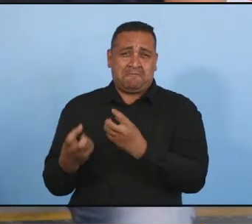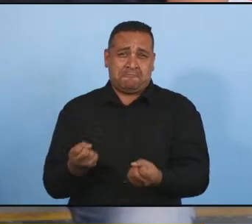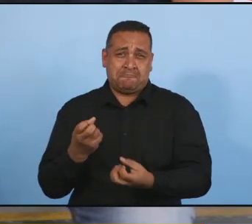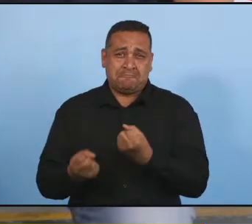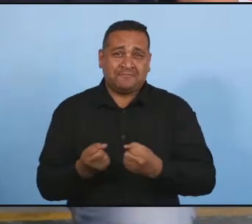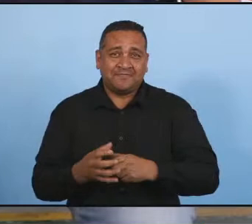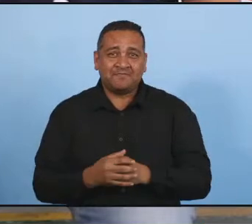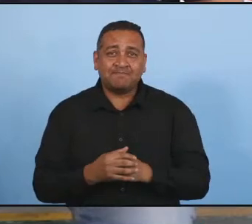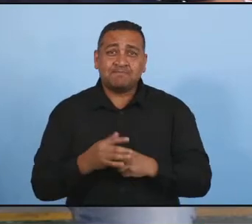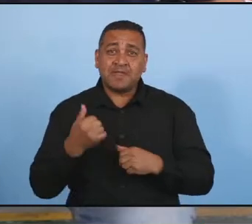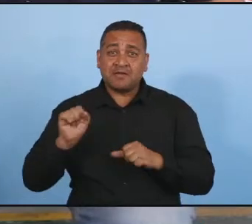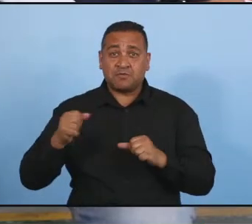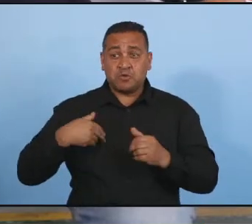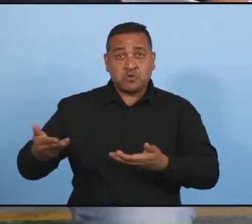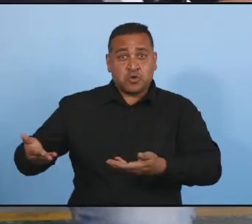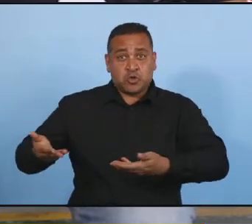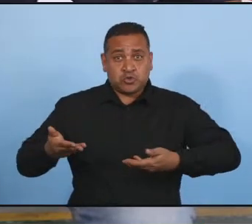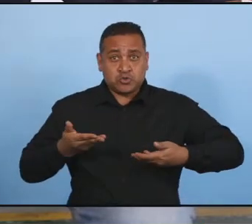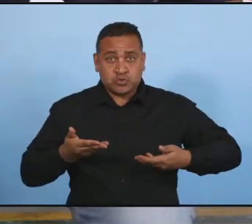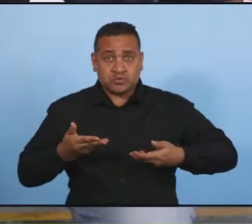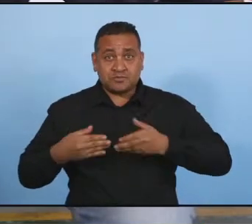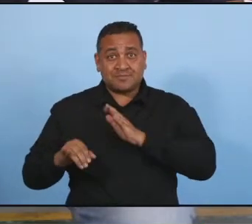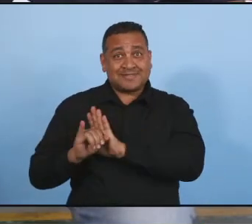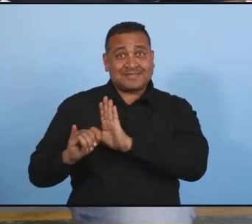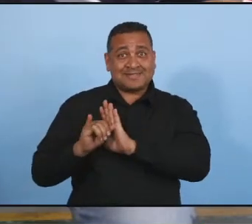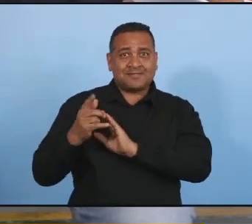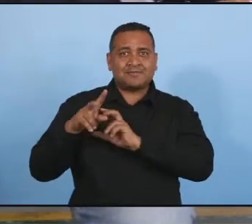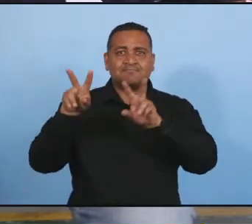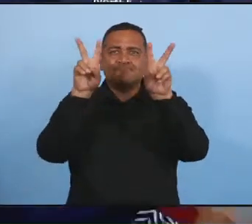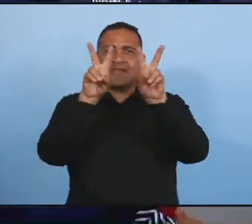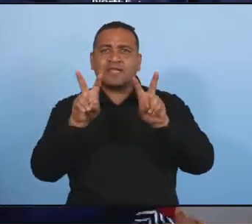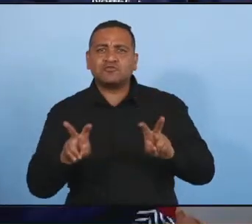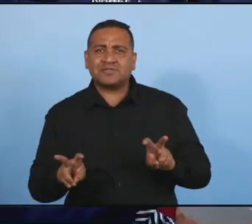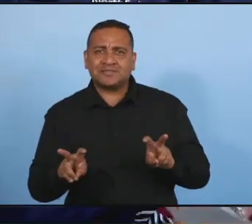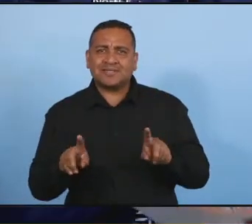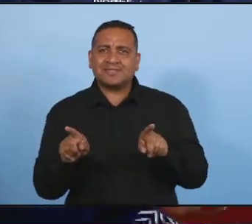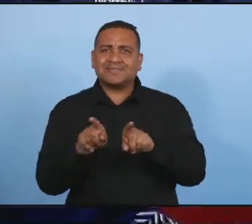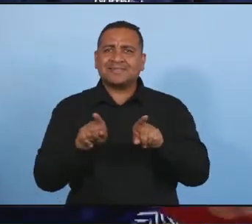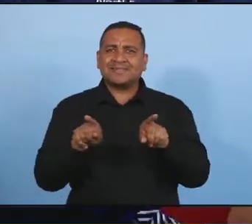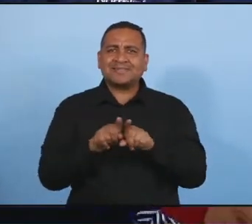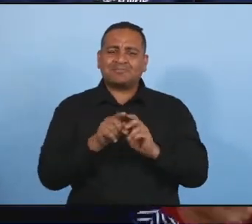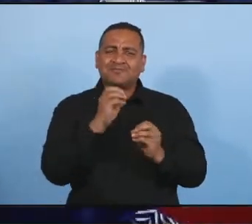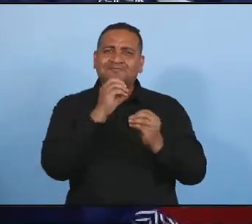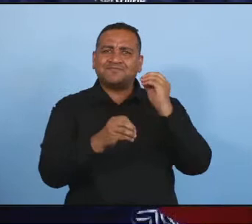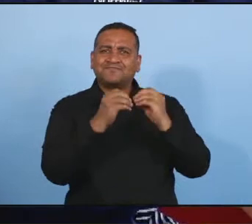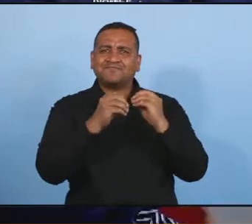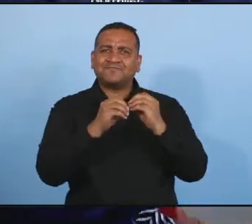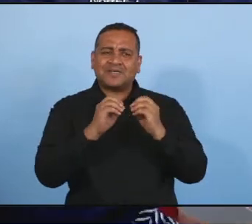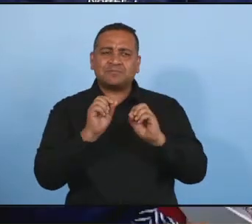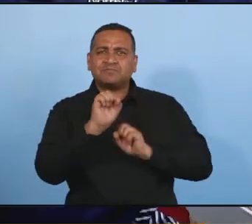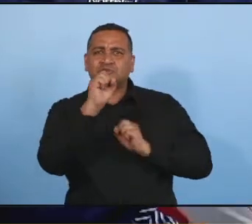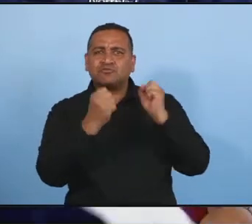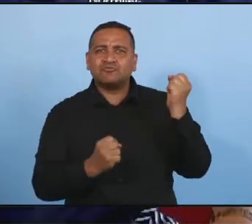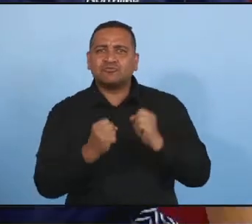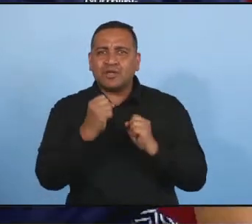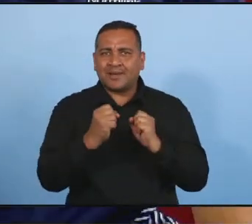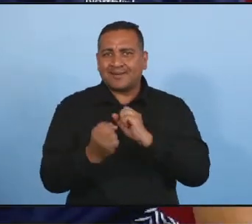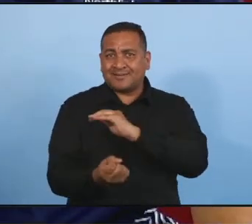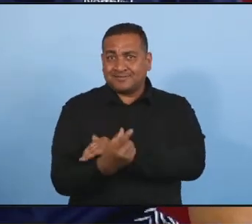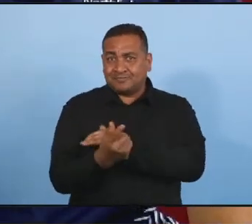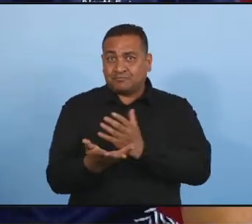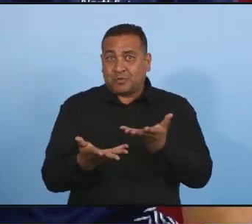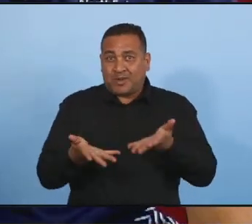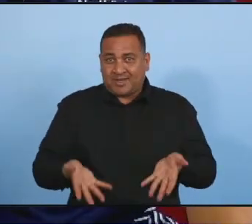intro, I said that mainly electrical engineering courses, mechanical engineering courses. This is basically where it all happens.